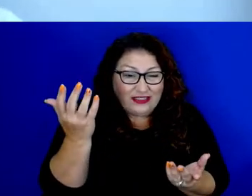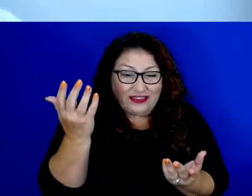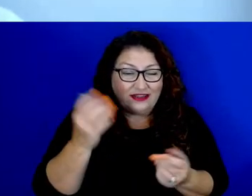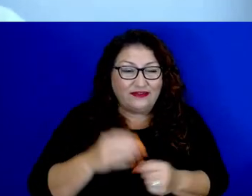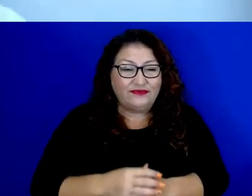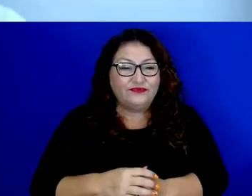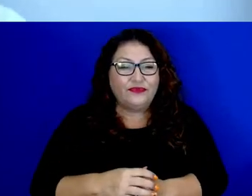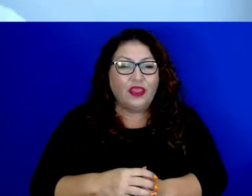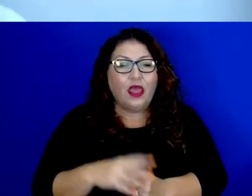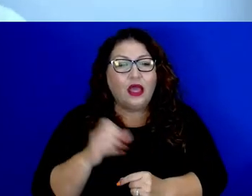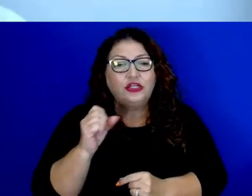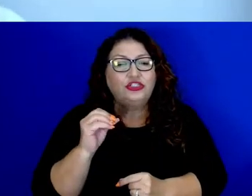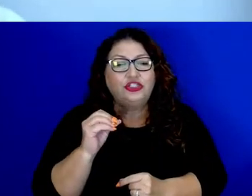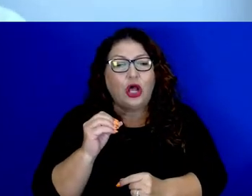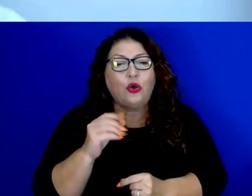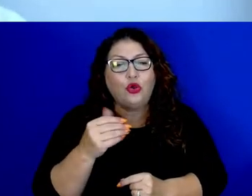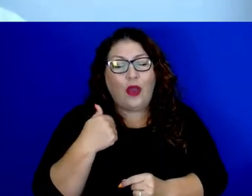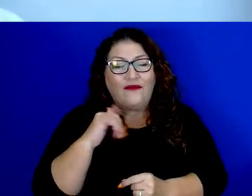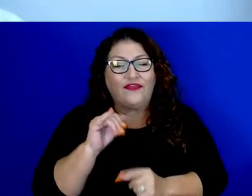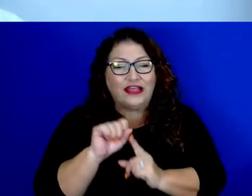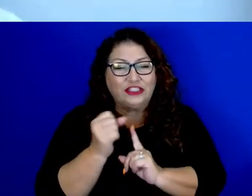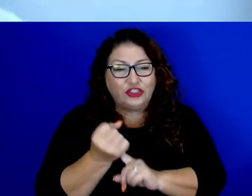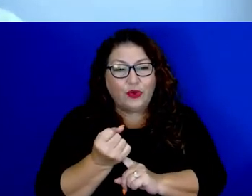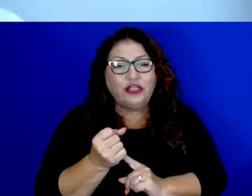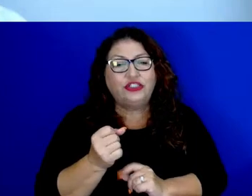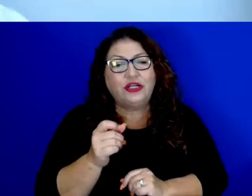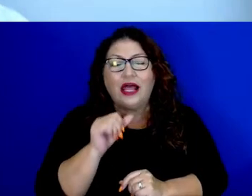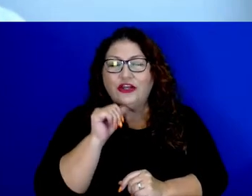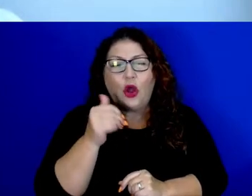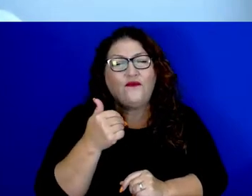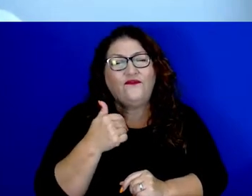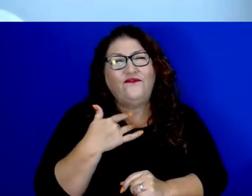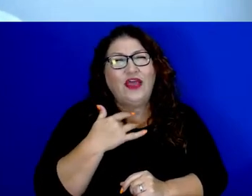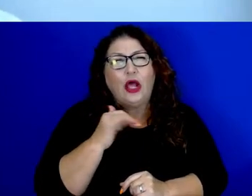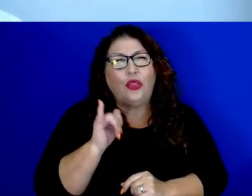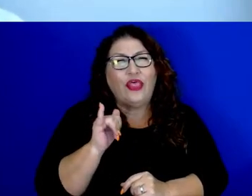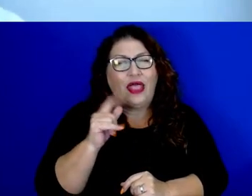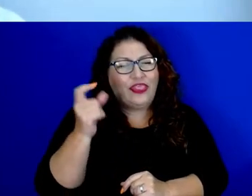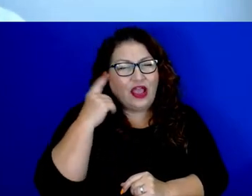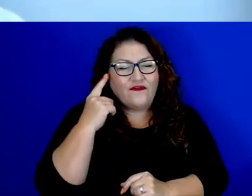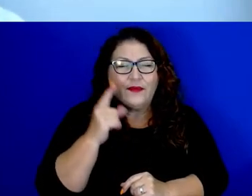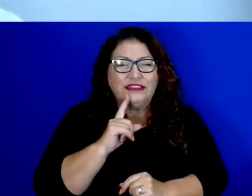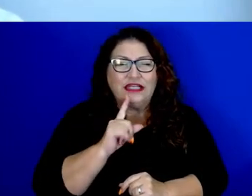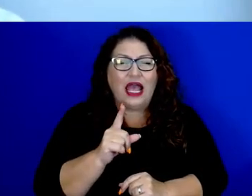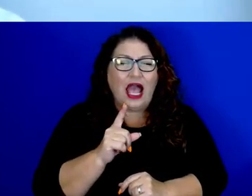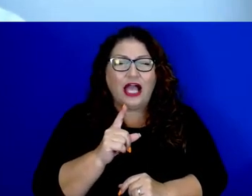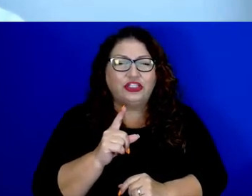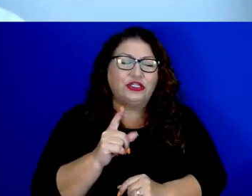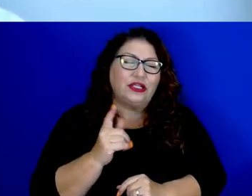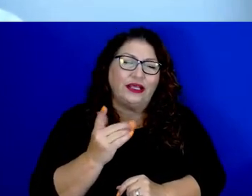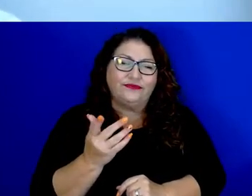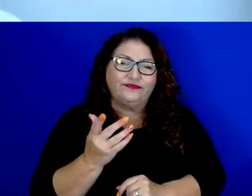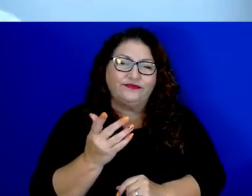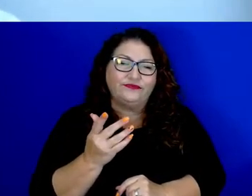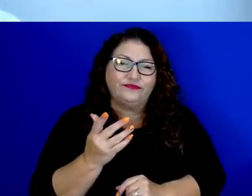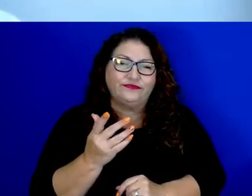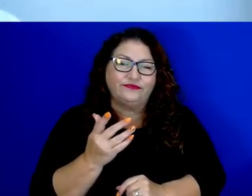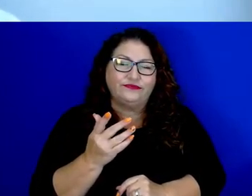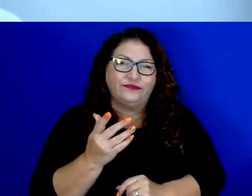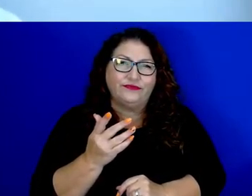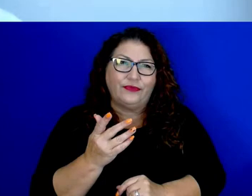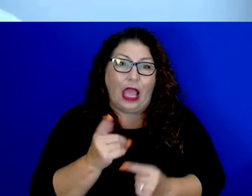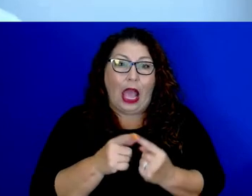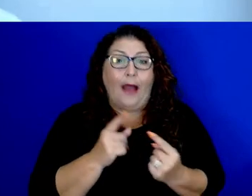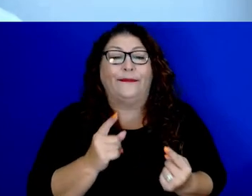have the situation in which I don't feel that the government is actually, up to the opposition towards having more